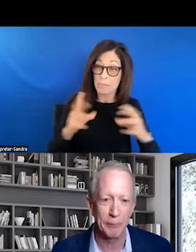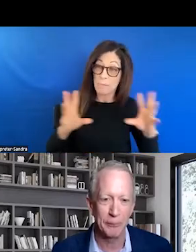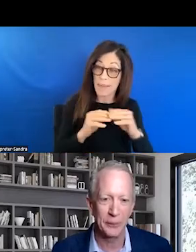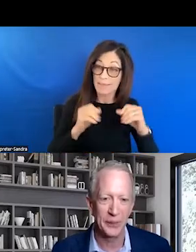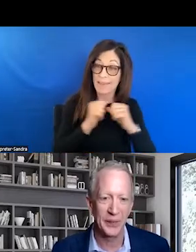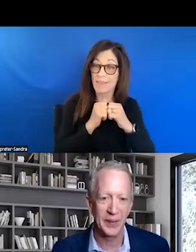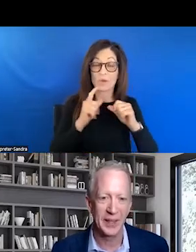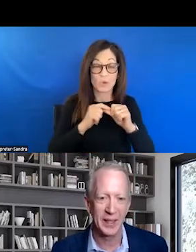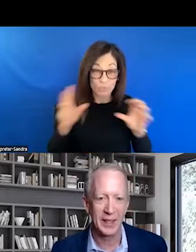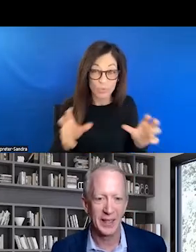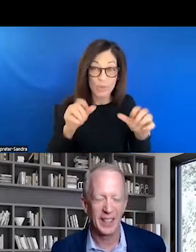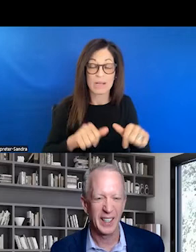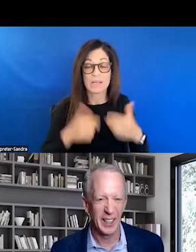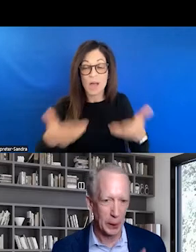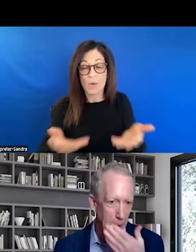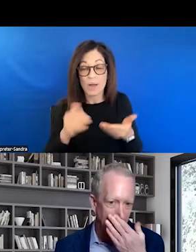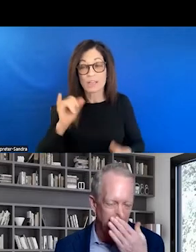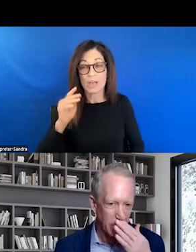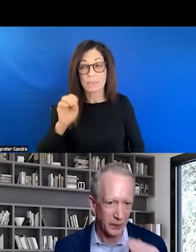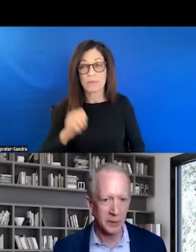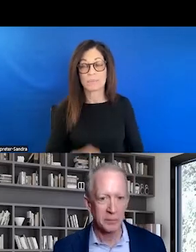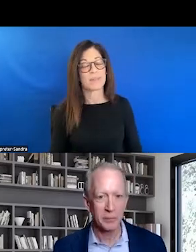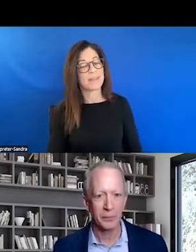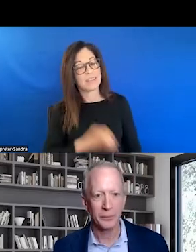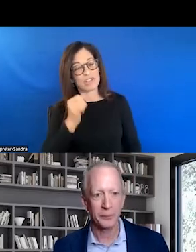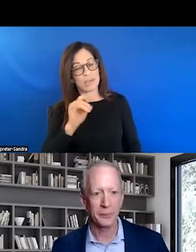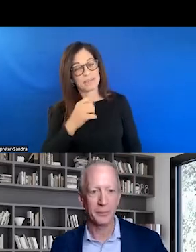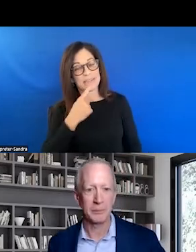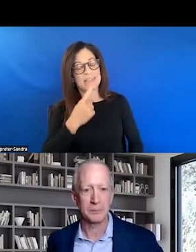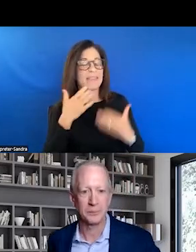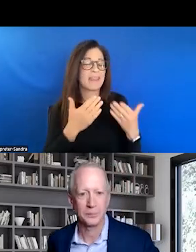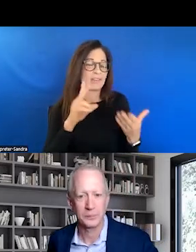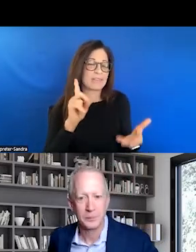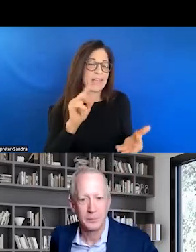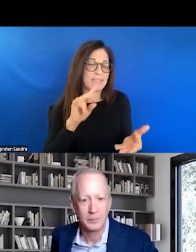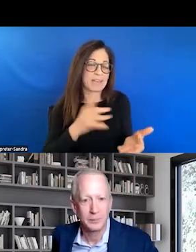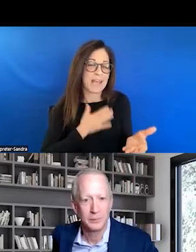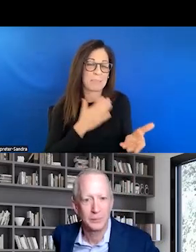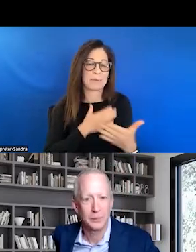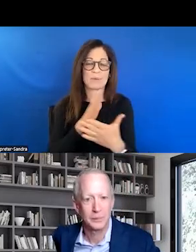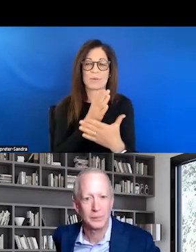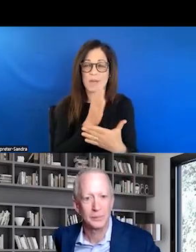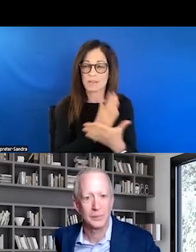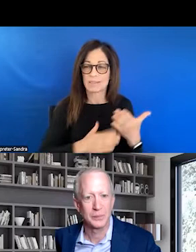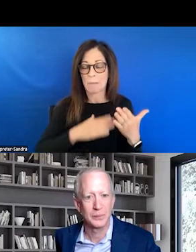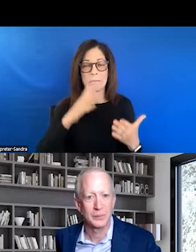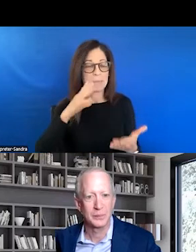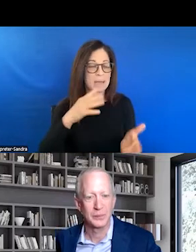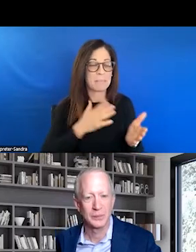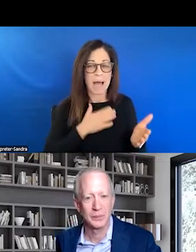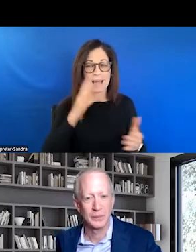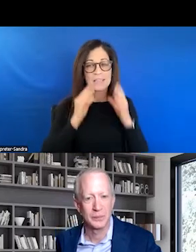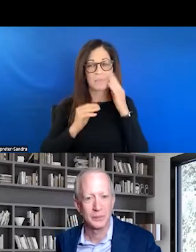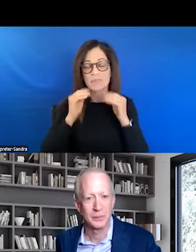welcome. Thank you, David. I'm happy to share some reflections with everyone about my experience with